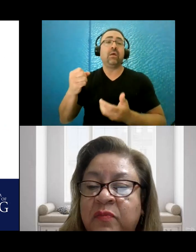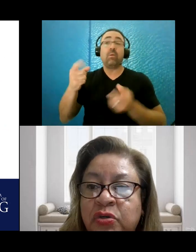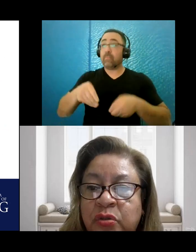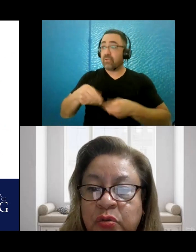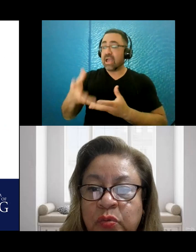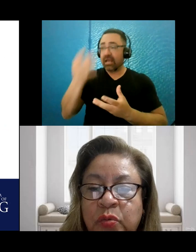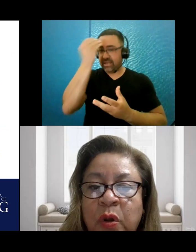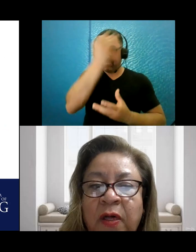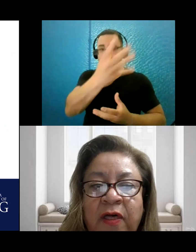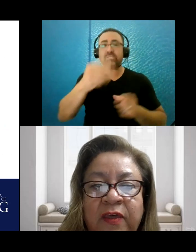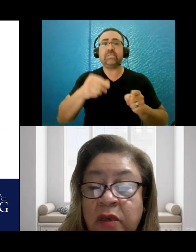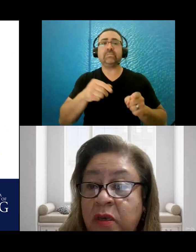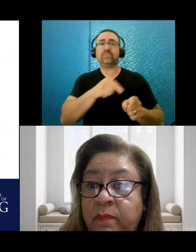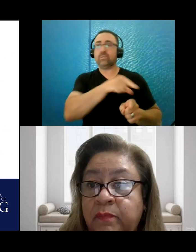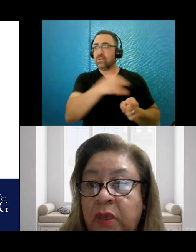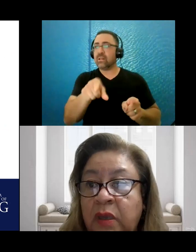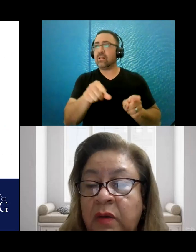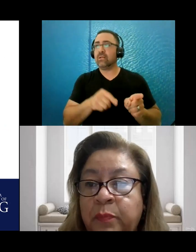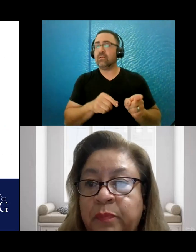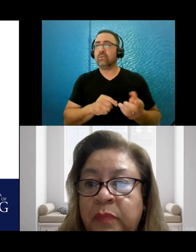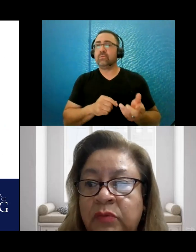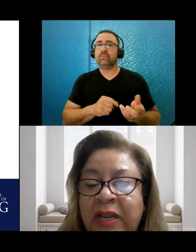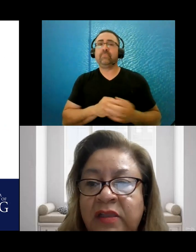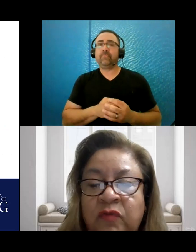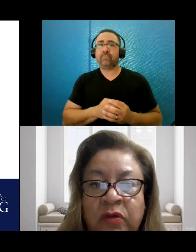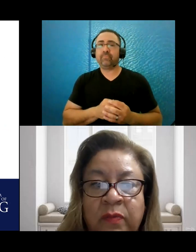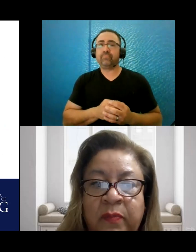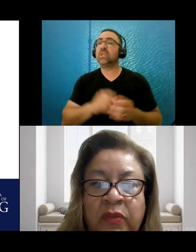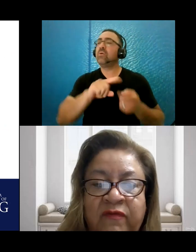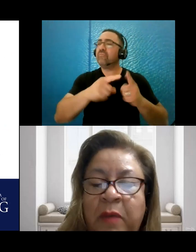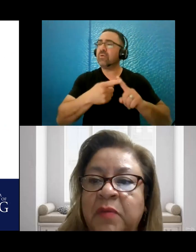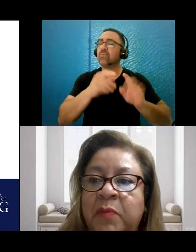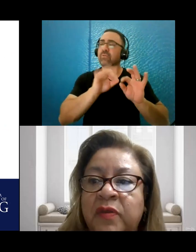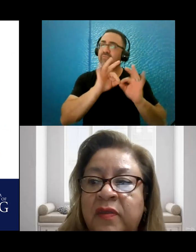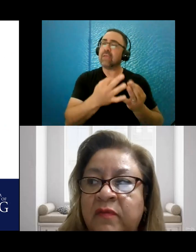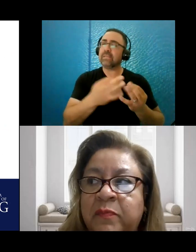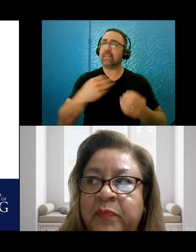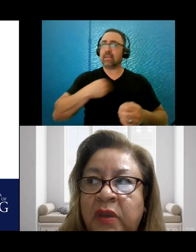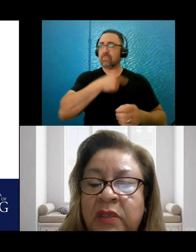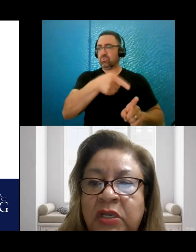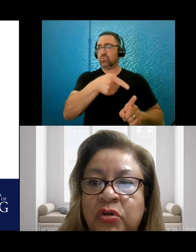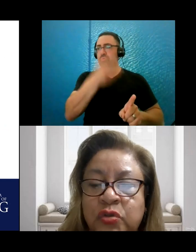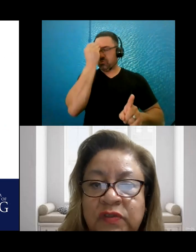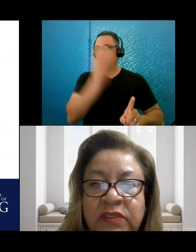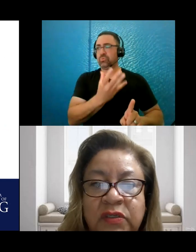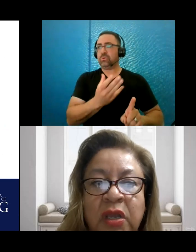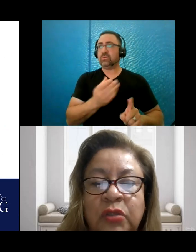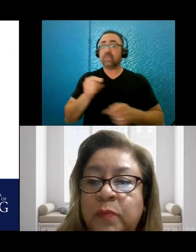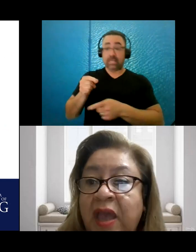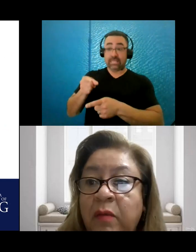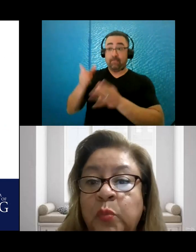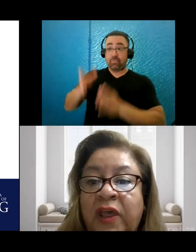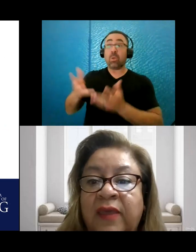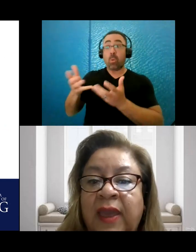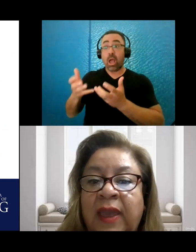the information to the relative or the family member that the senior chooses to